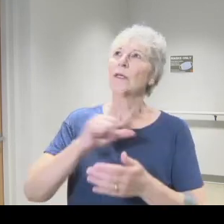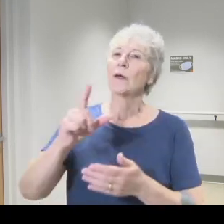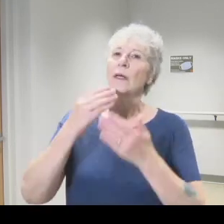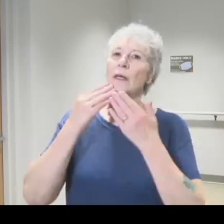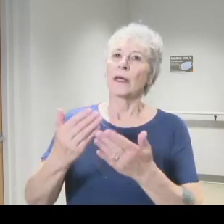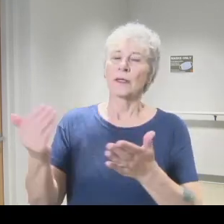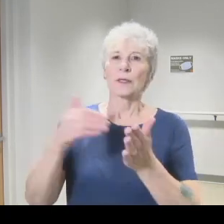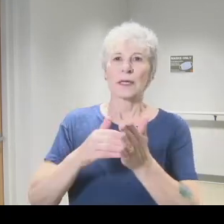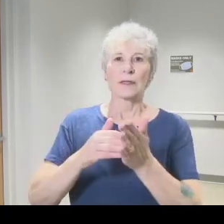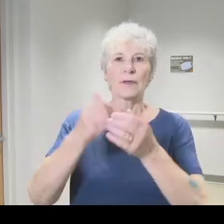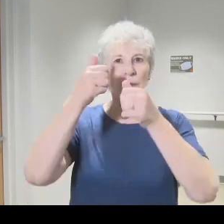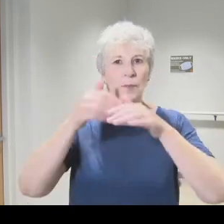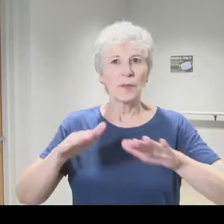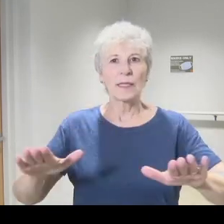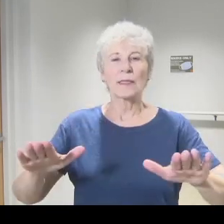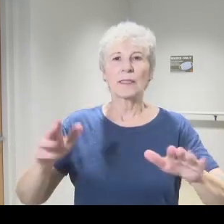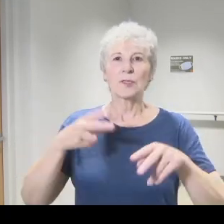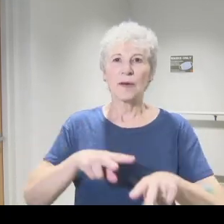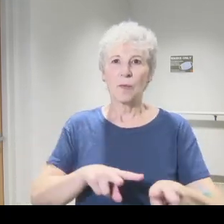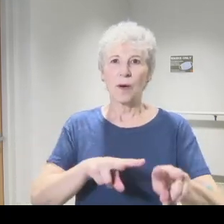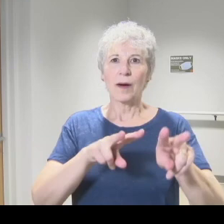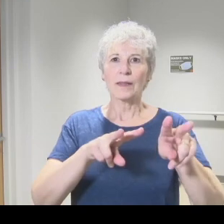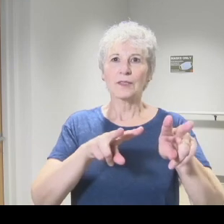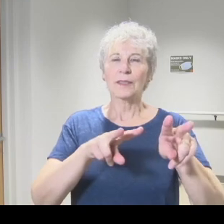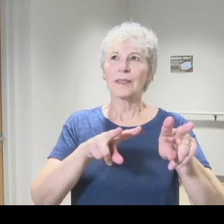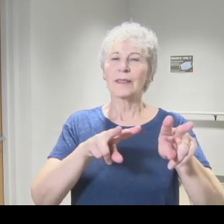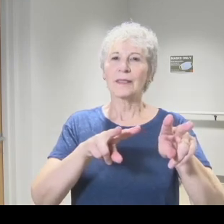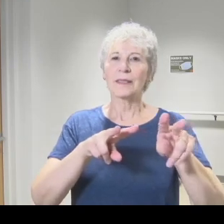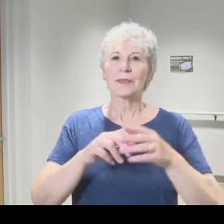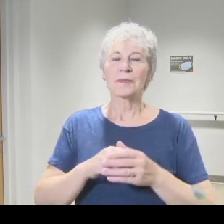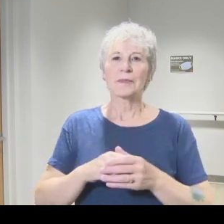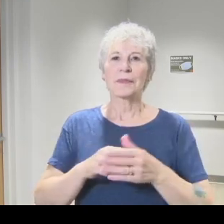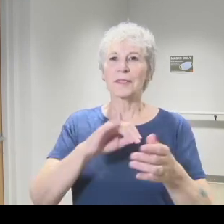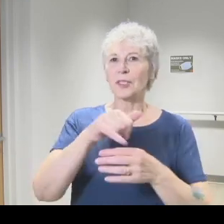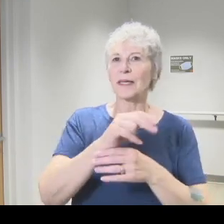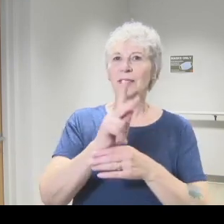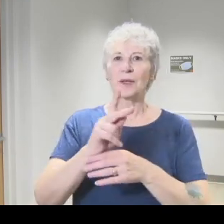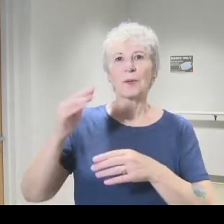blessing to have watched you grow. Jeremy and